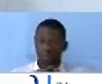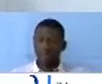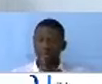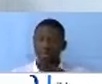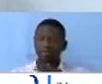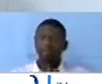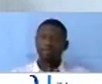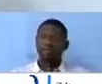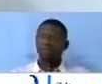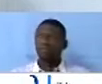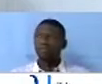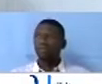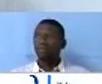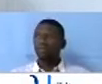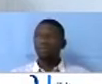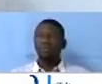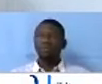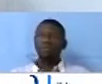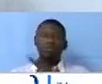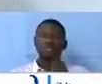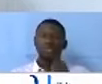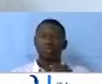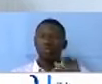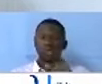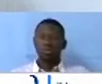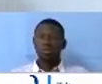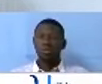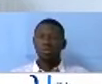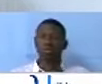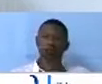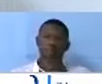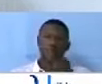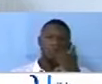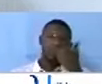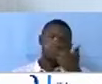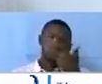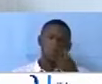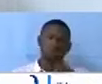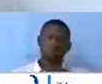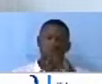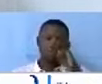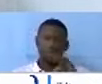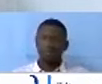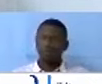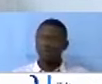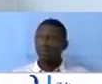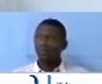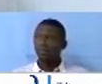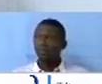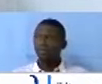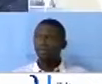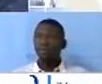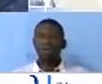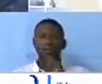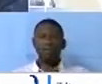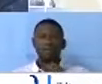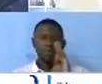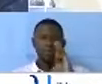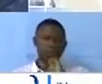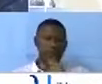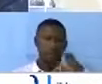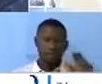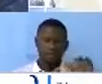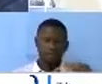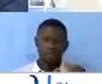time. It was not the 28th of March, it was earlier. I have not quoted any date. Mr. Barry, you did.